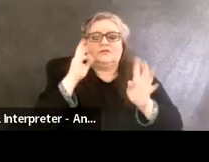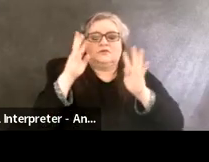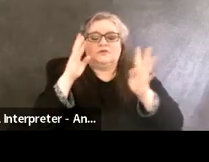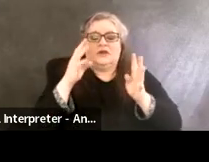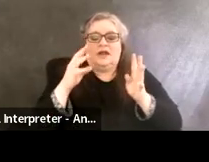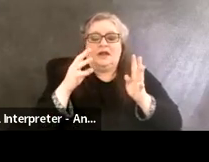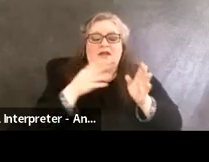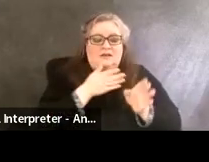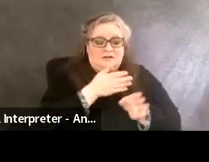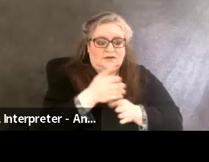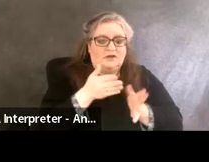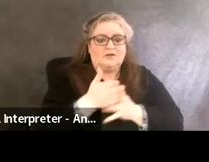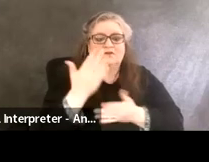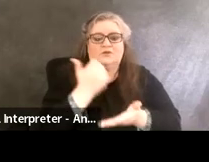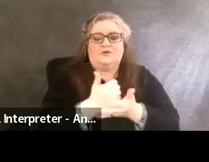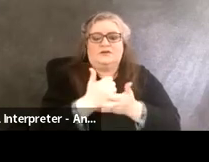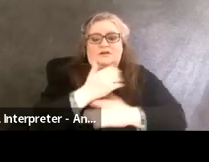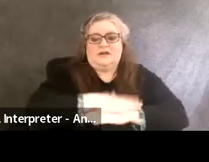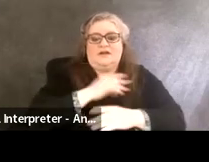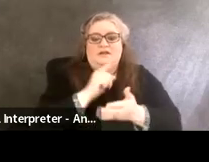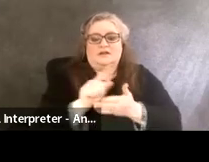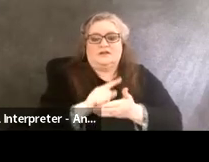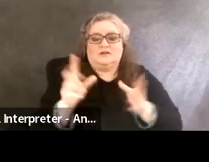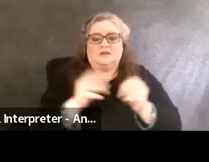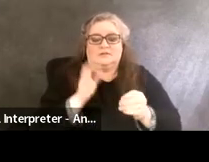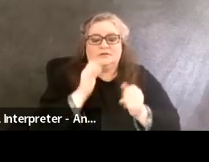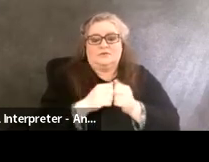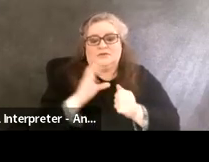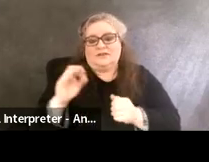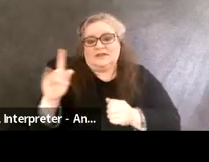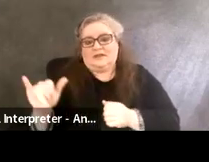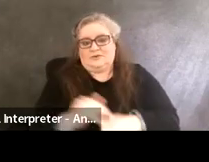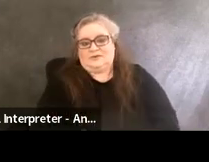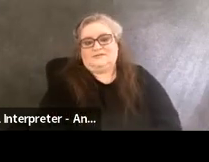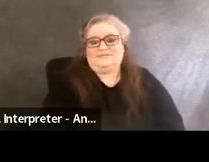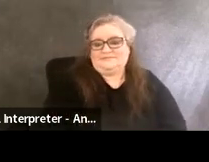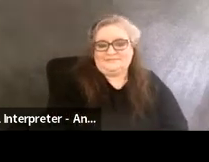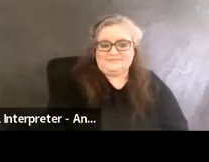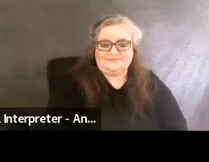through our help desk and through weekly meetings that we're having with the county.